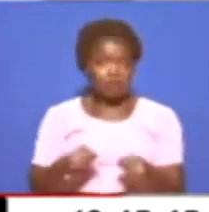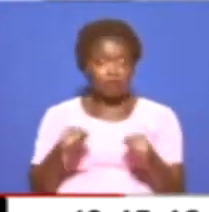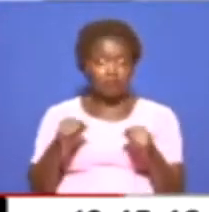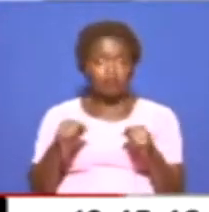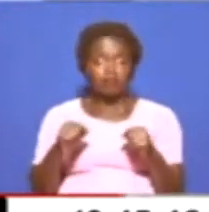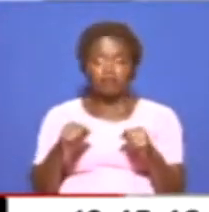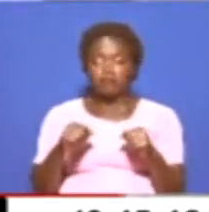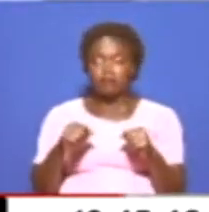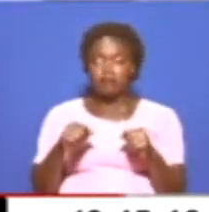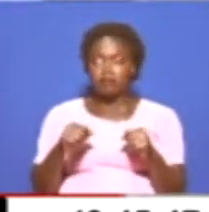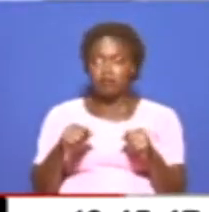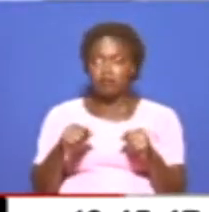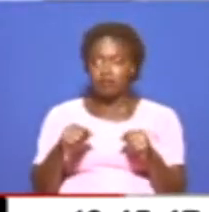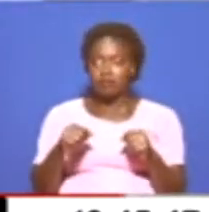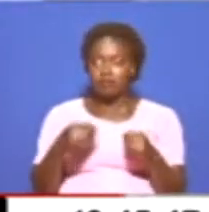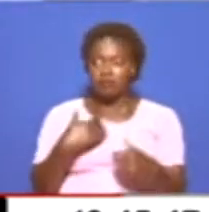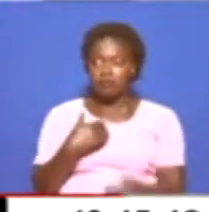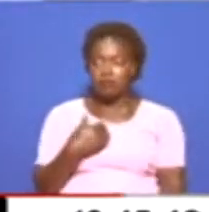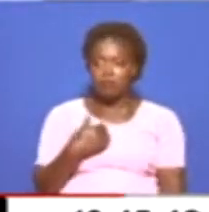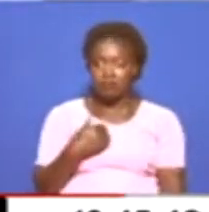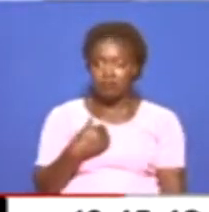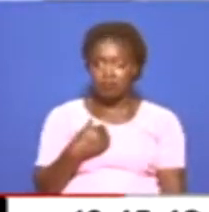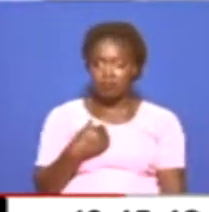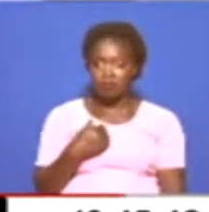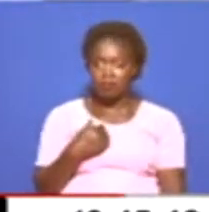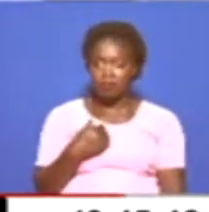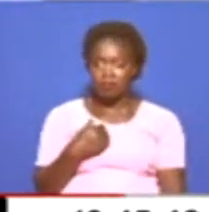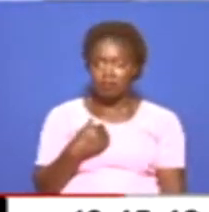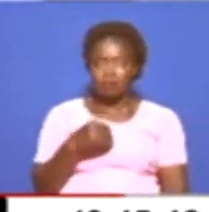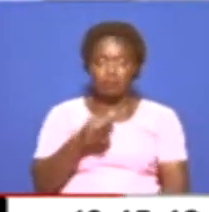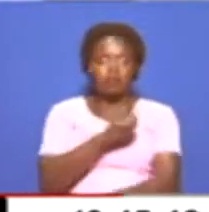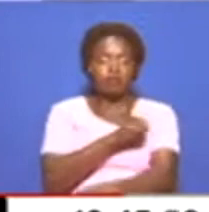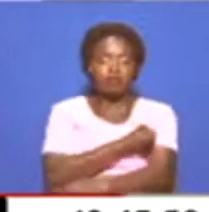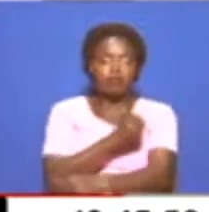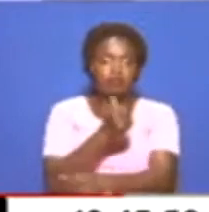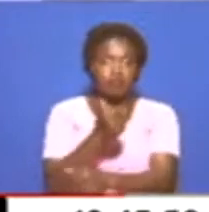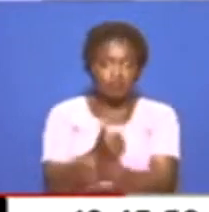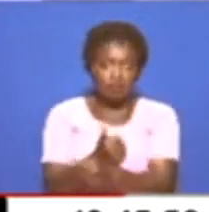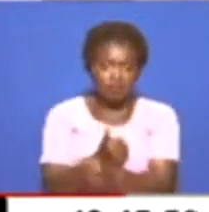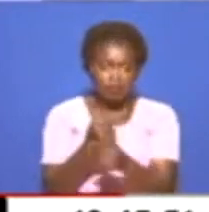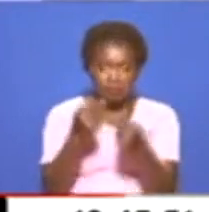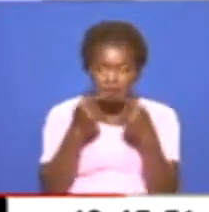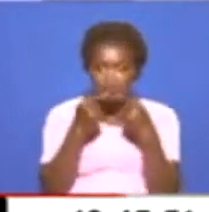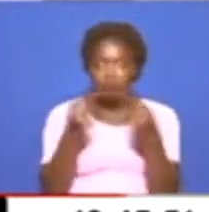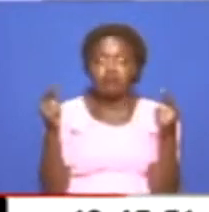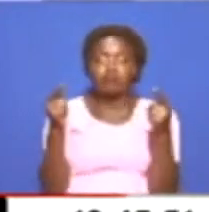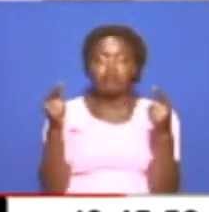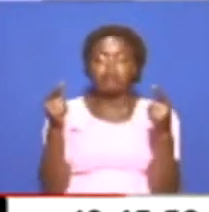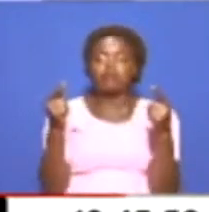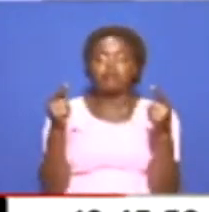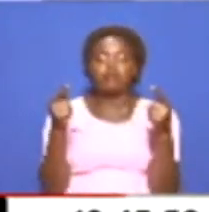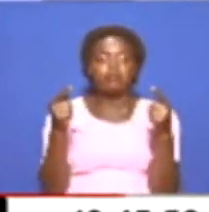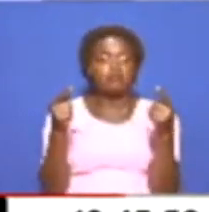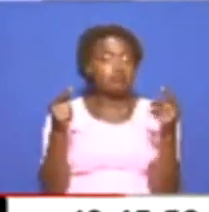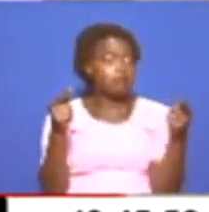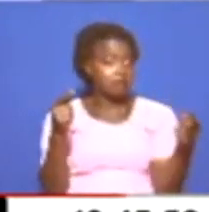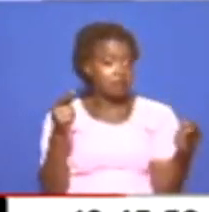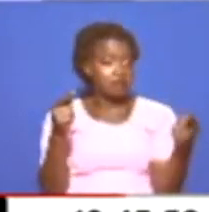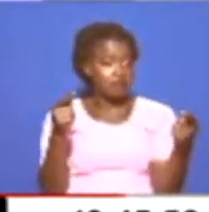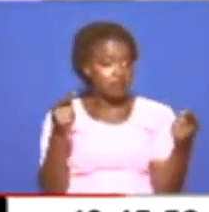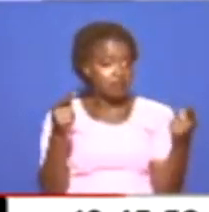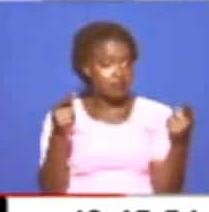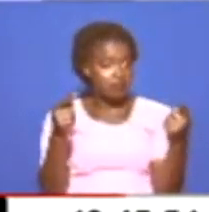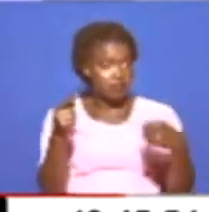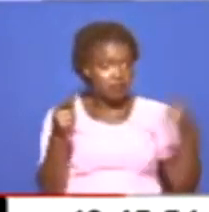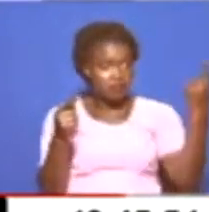commission has the discretion to announce one as a Mr. Mungai as a presidential